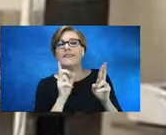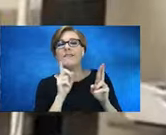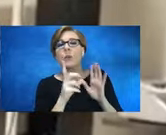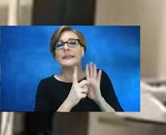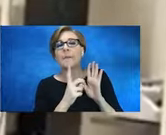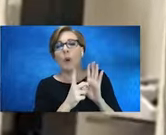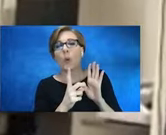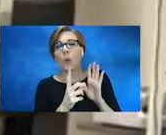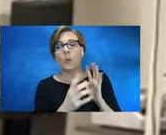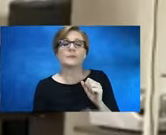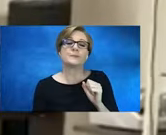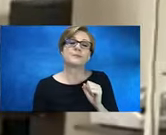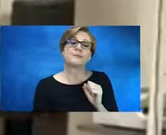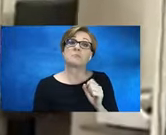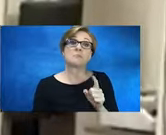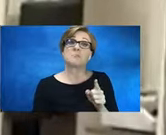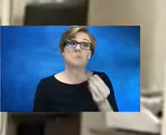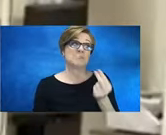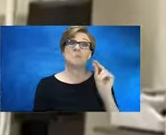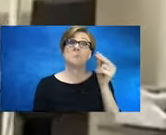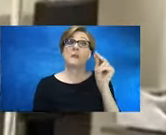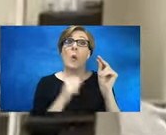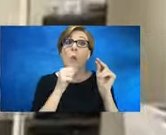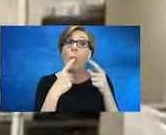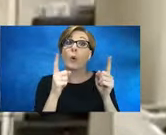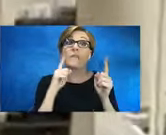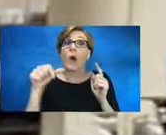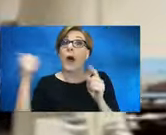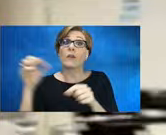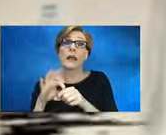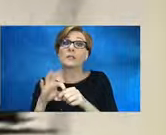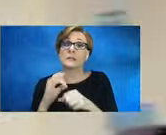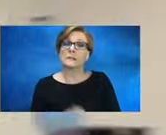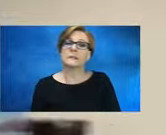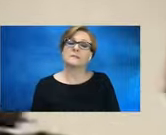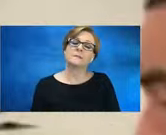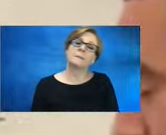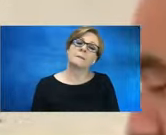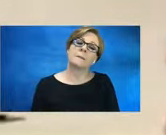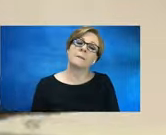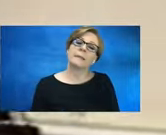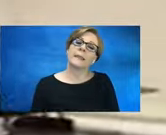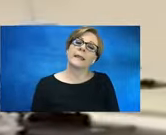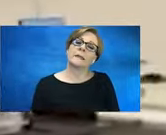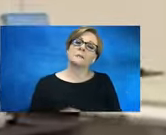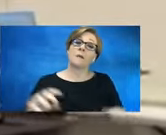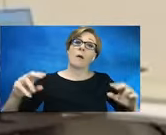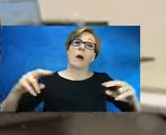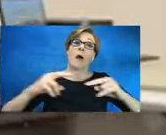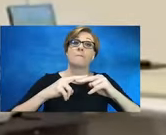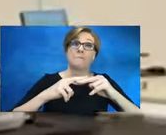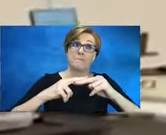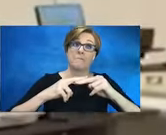names ballot. But this key would not work on any other election. So we're going to show that being affixed. And then there's a series